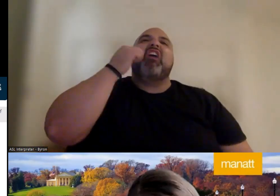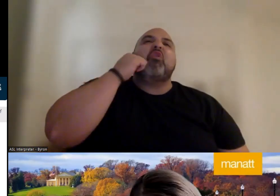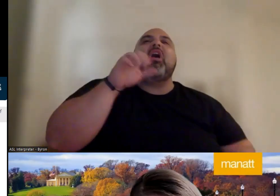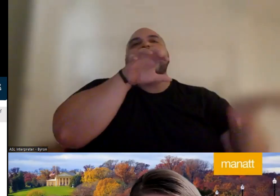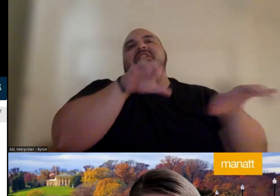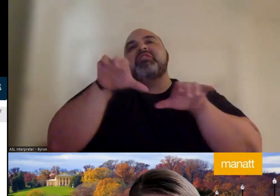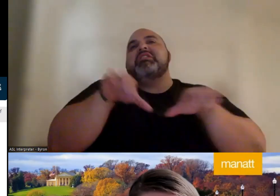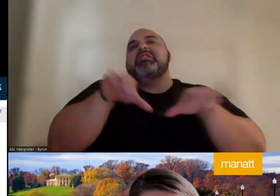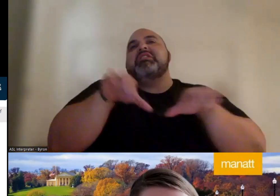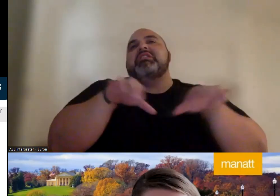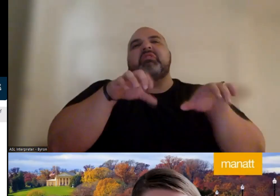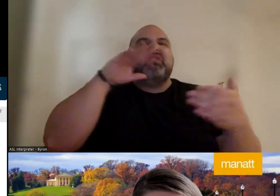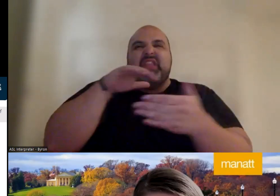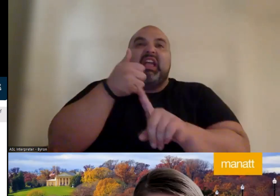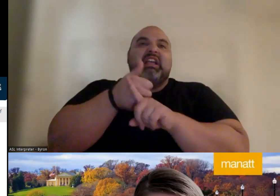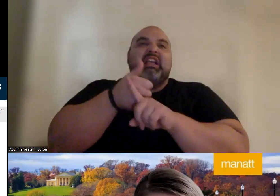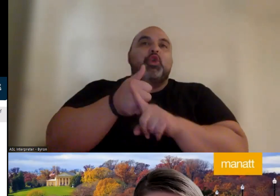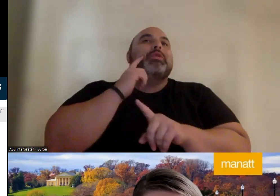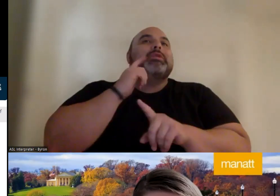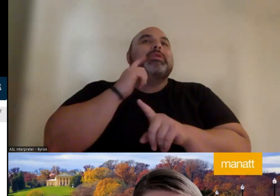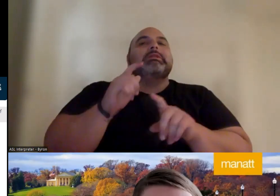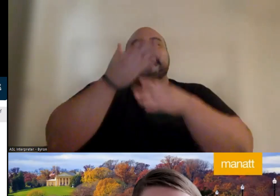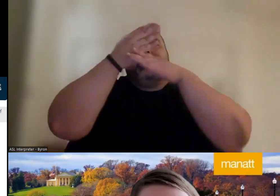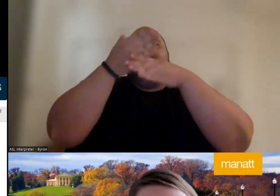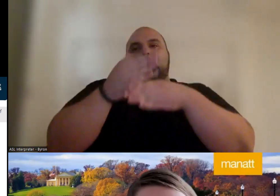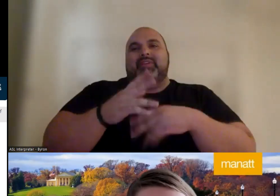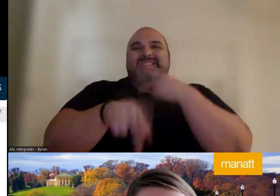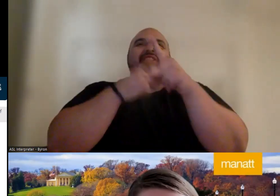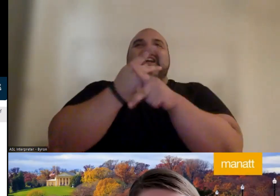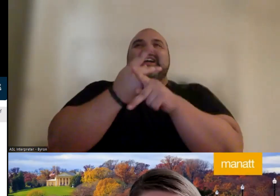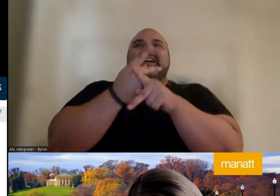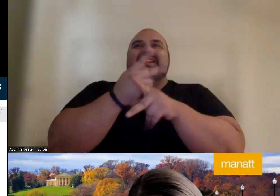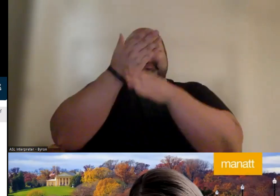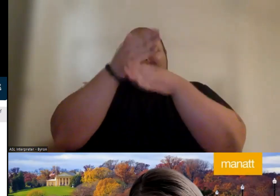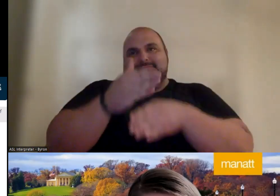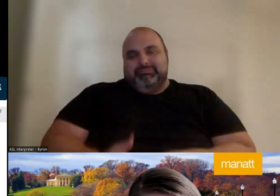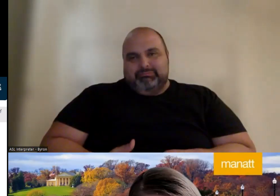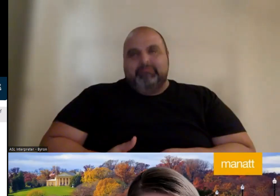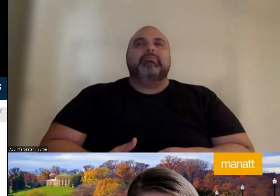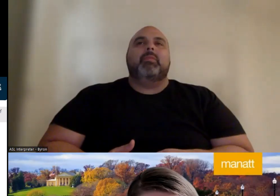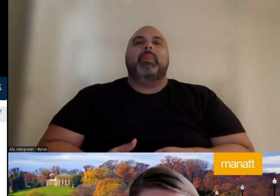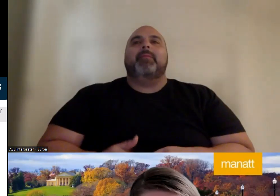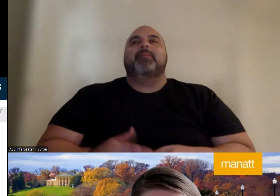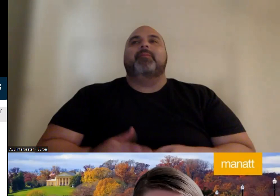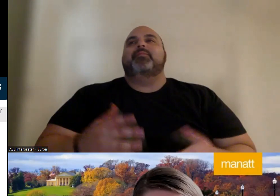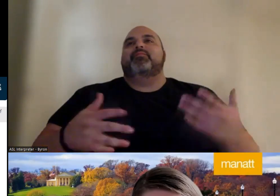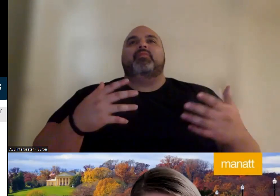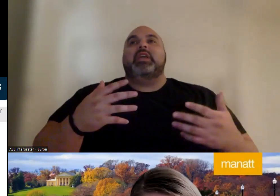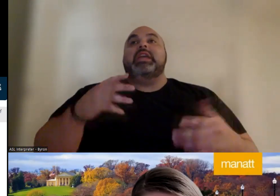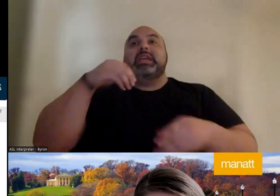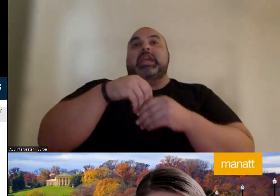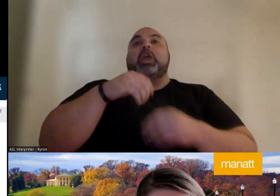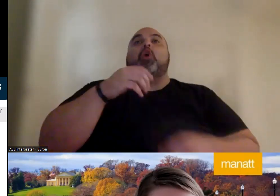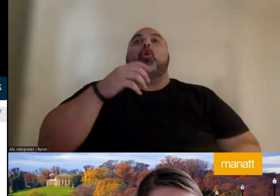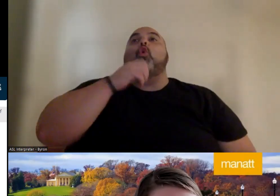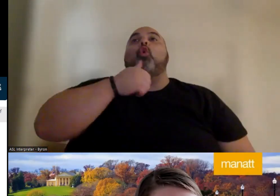see a breakdown of different types of caregiving needs than the rich older adults received that kind of